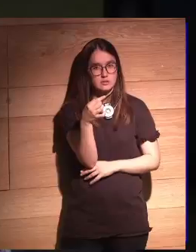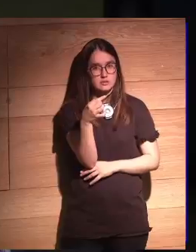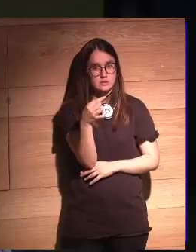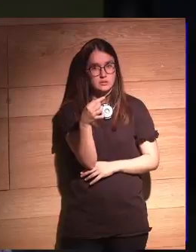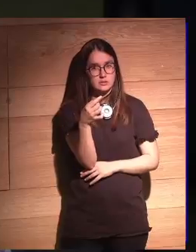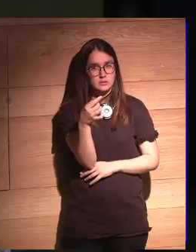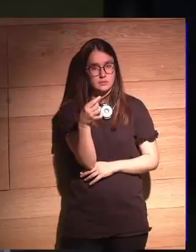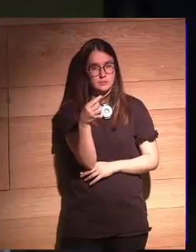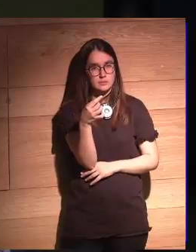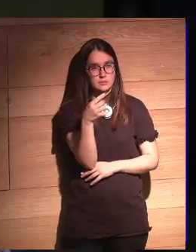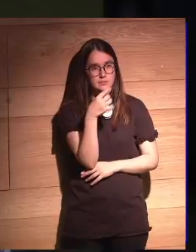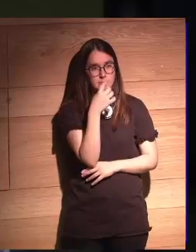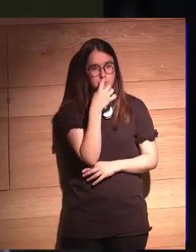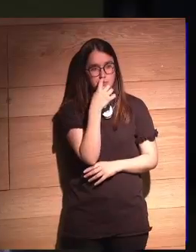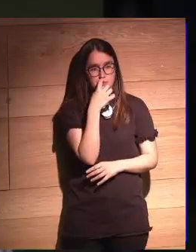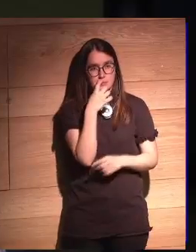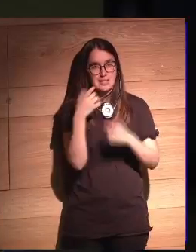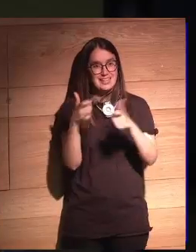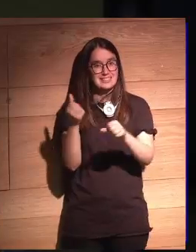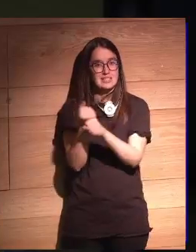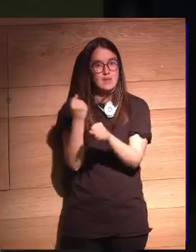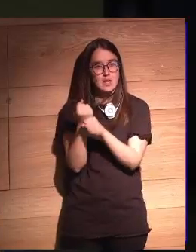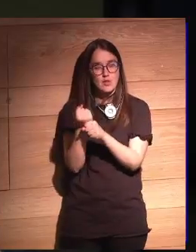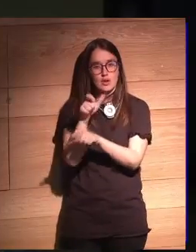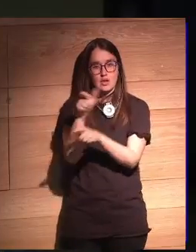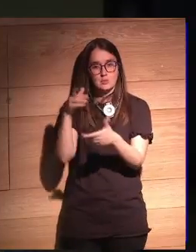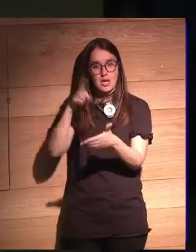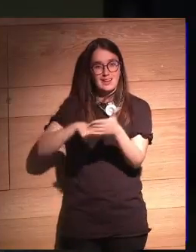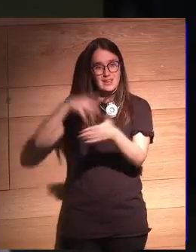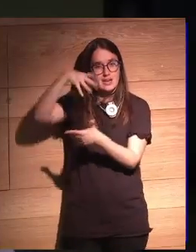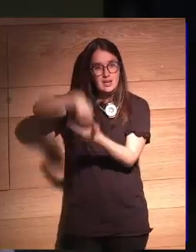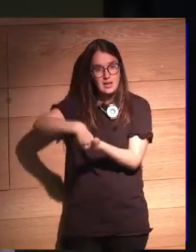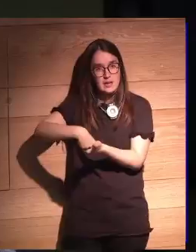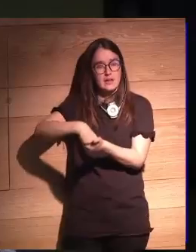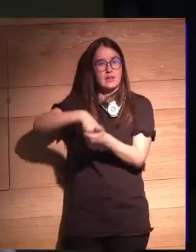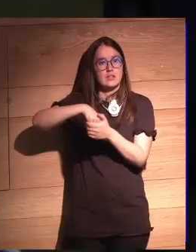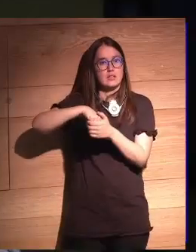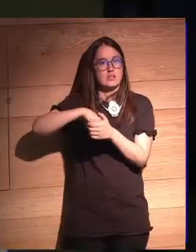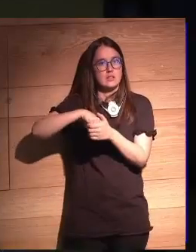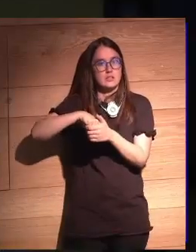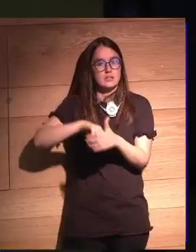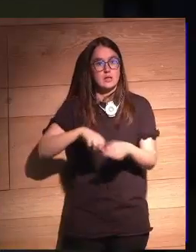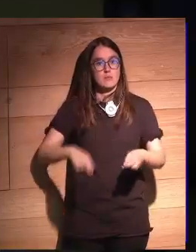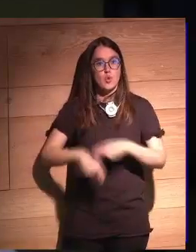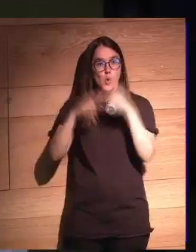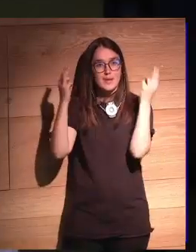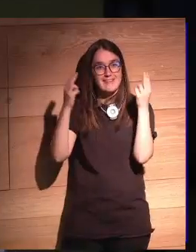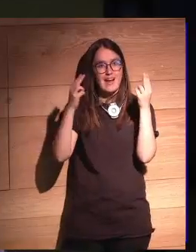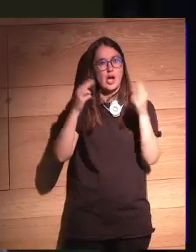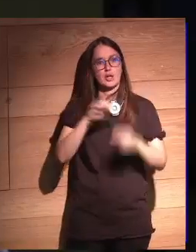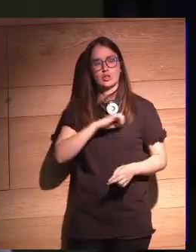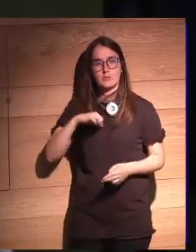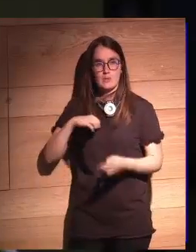working class tenants or public tenants versus private tenants, or middle class